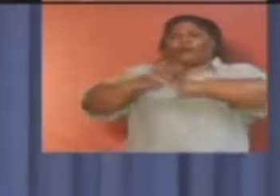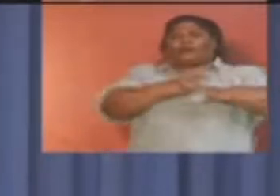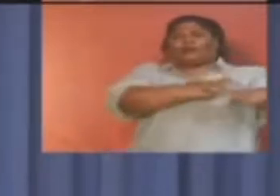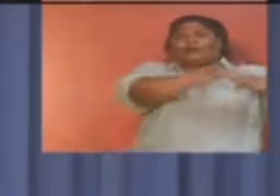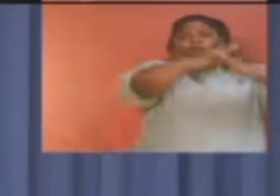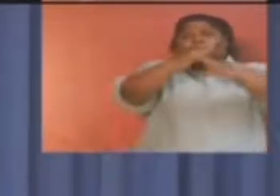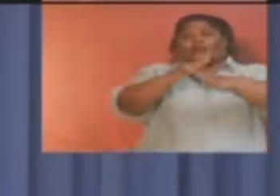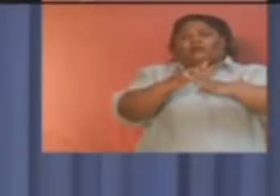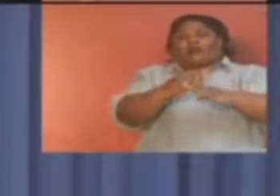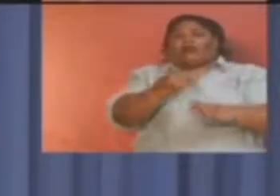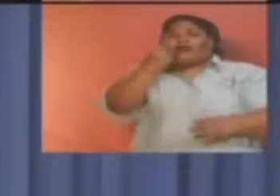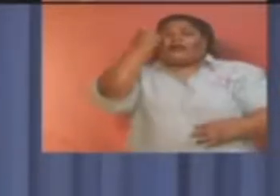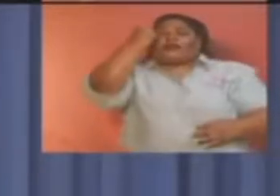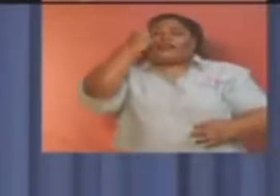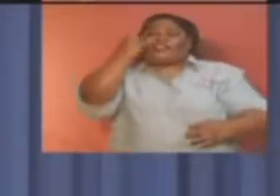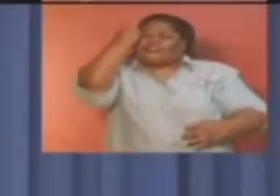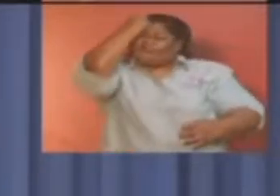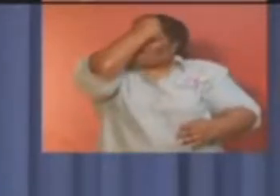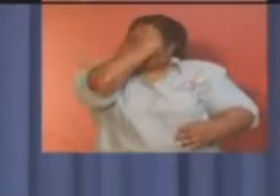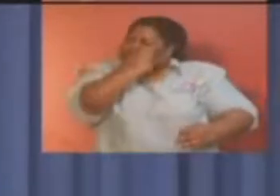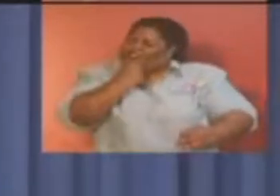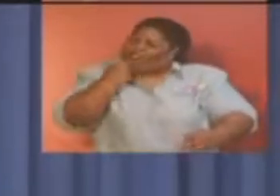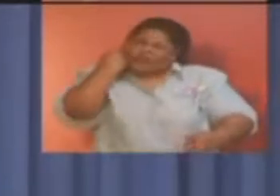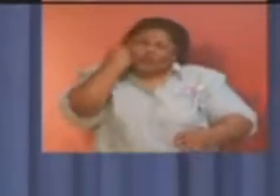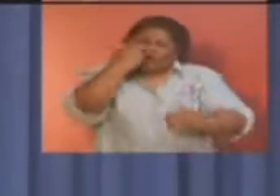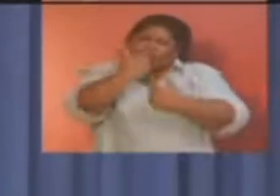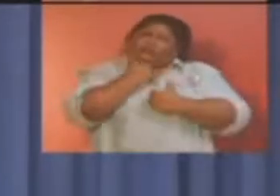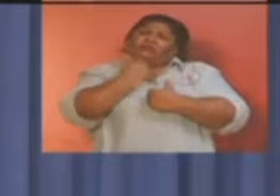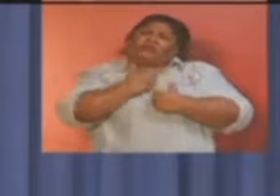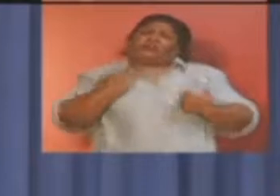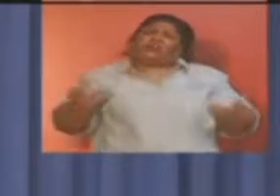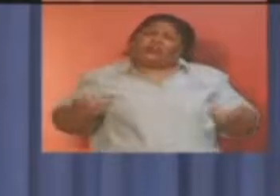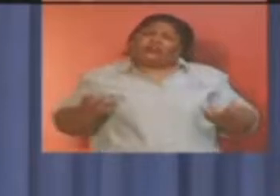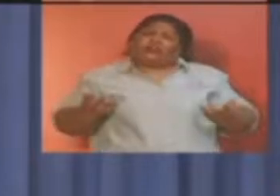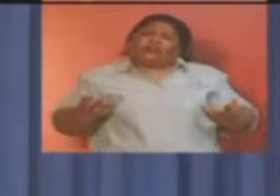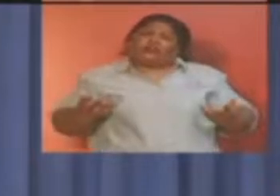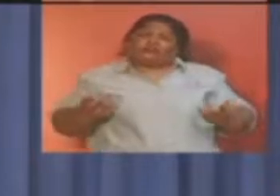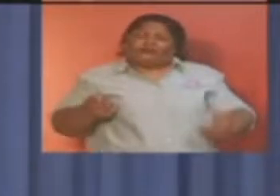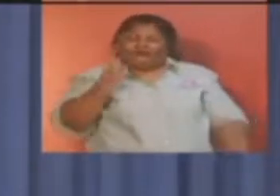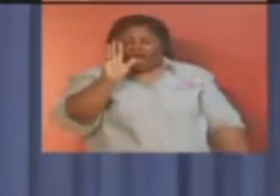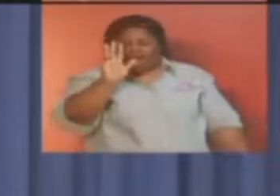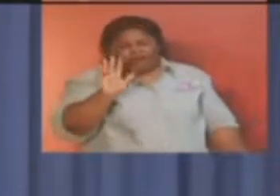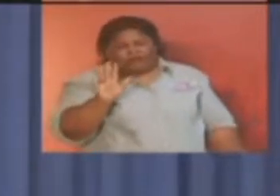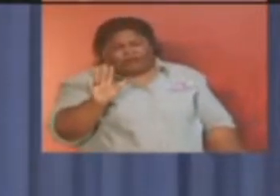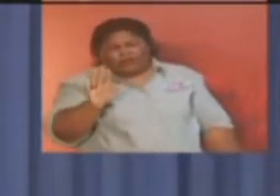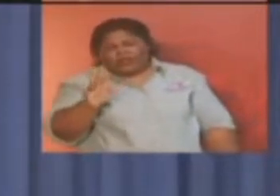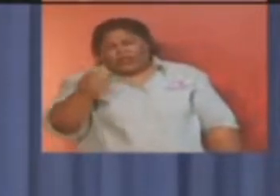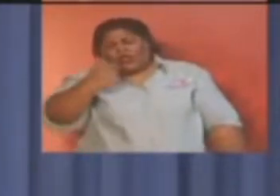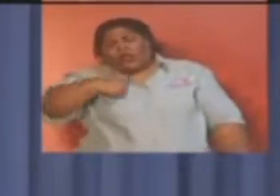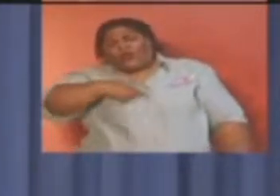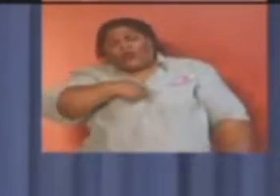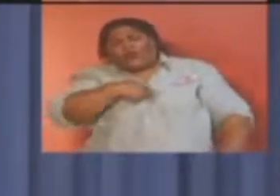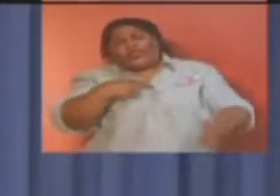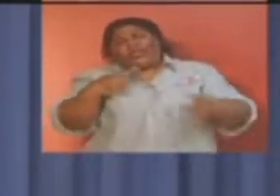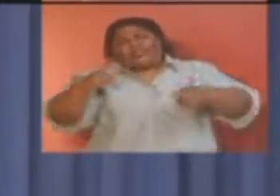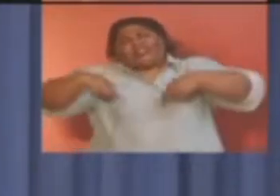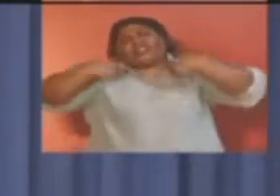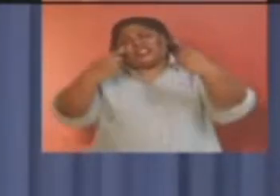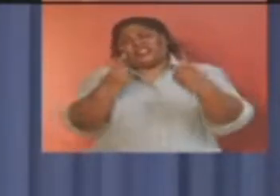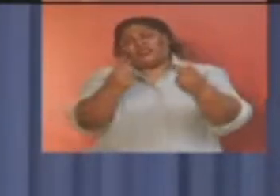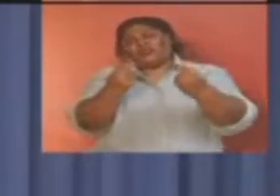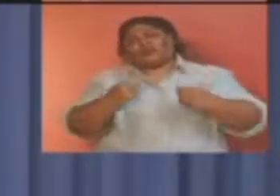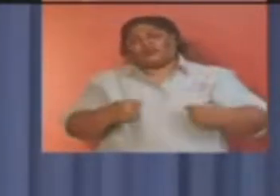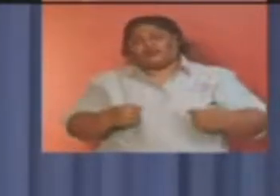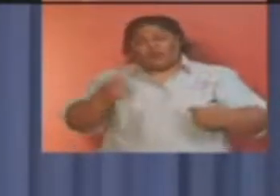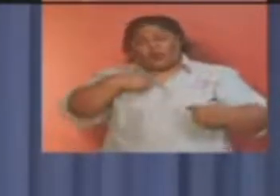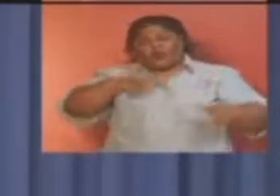seriously threatened. What we have been doing is taking certain interventions, expecting